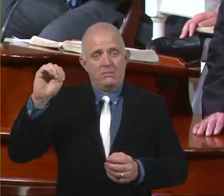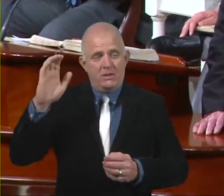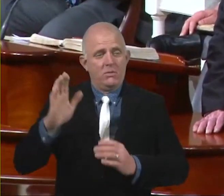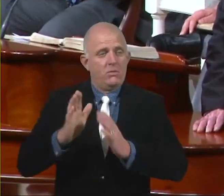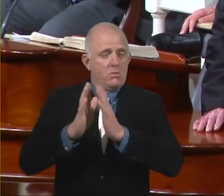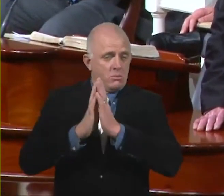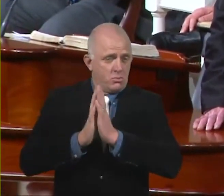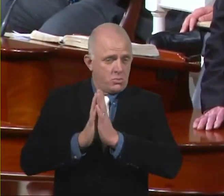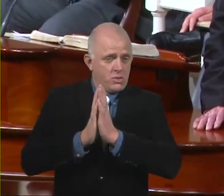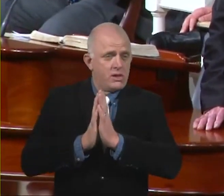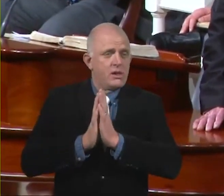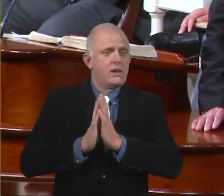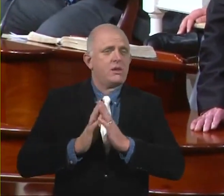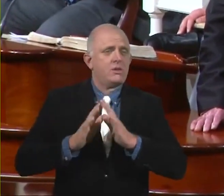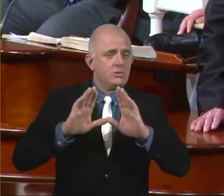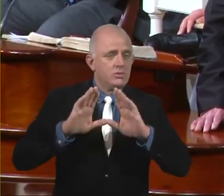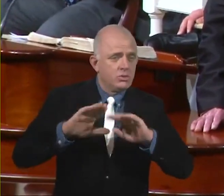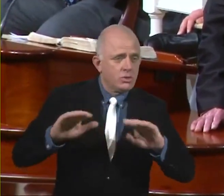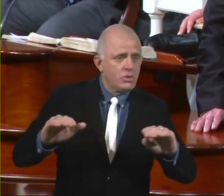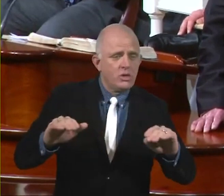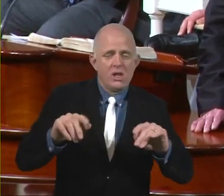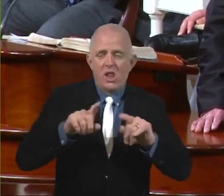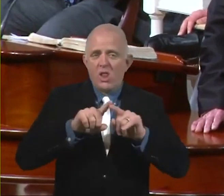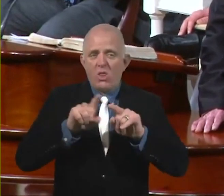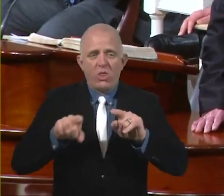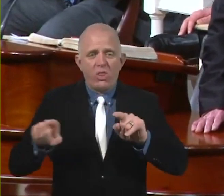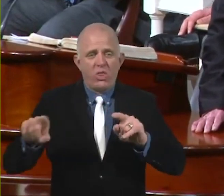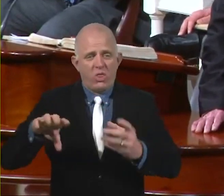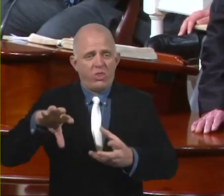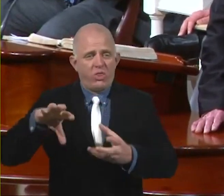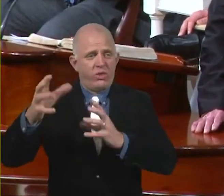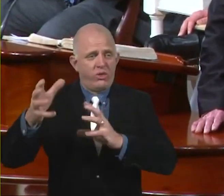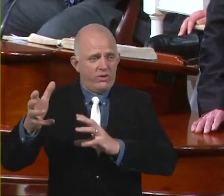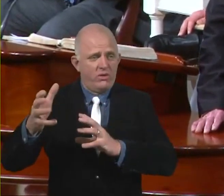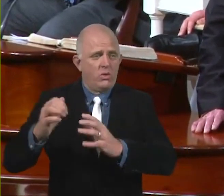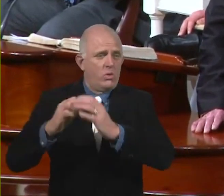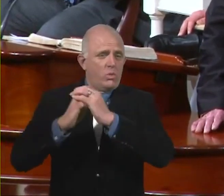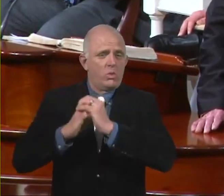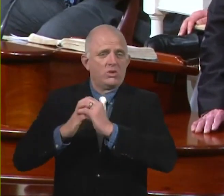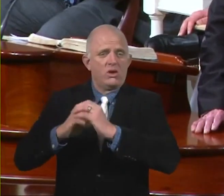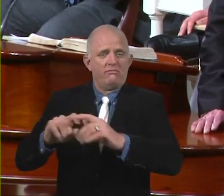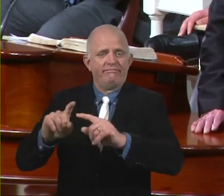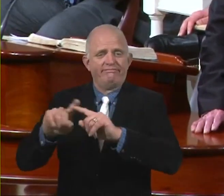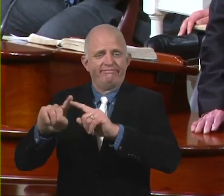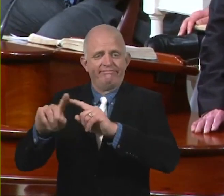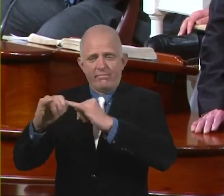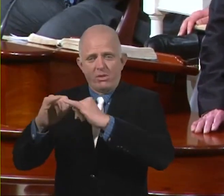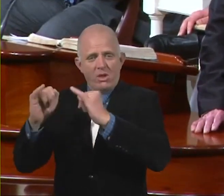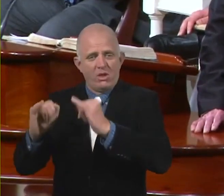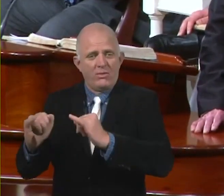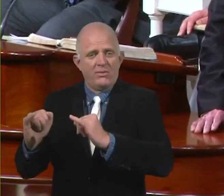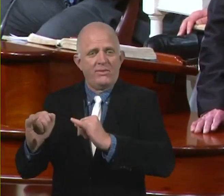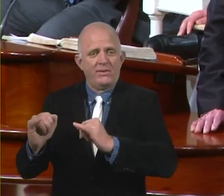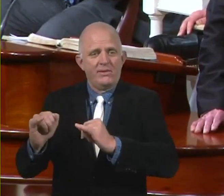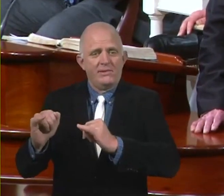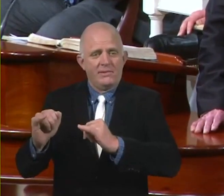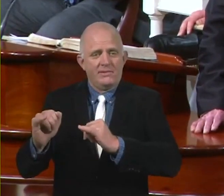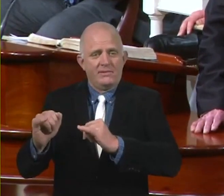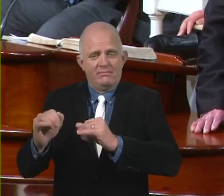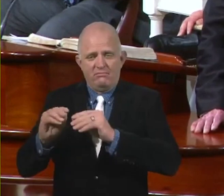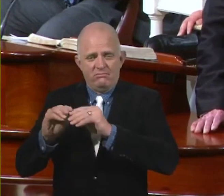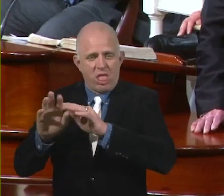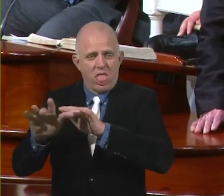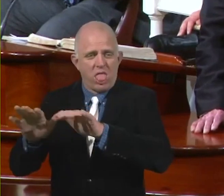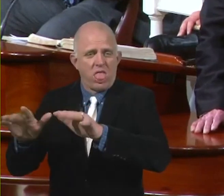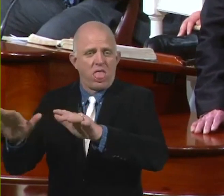If your children go whoring and they worship idols and you scatter them all over the world,